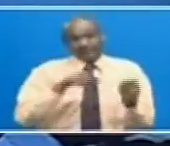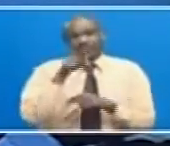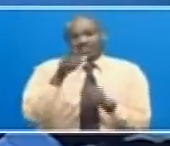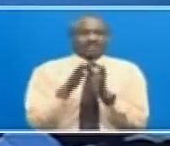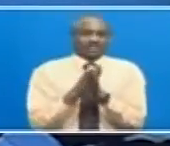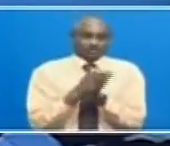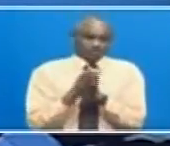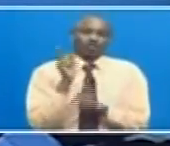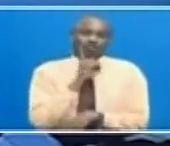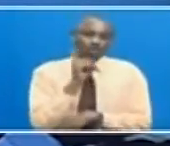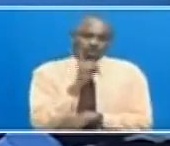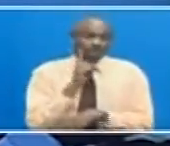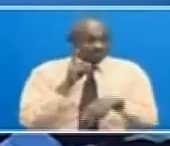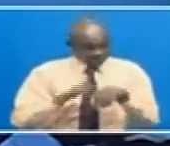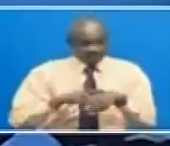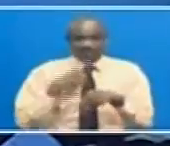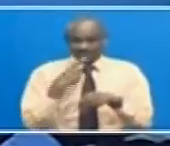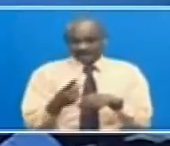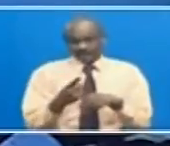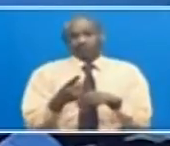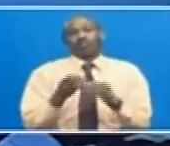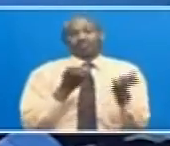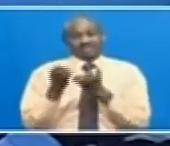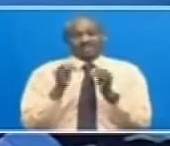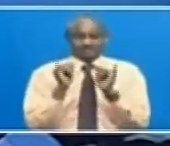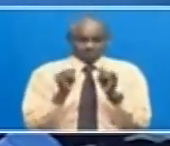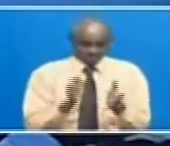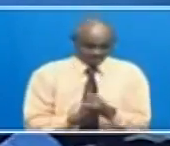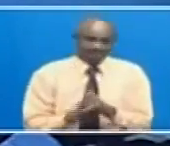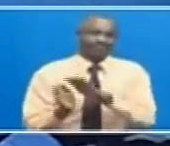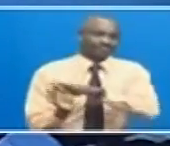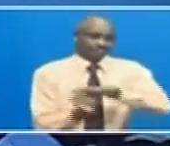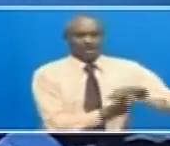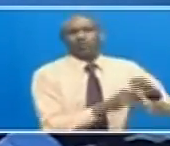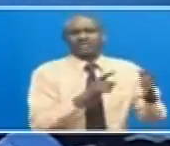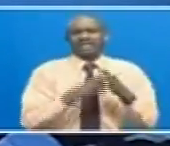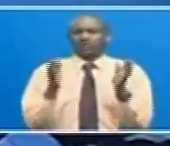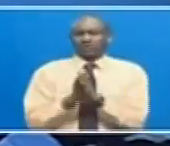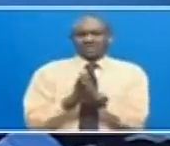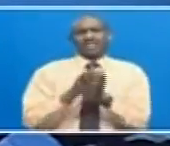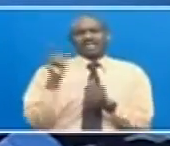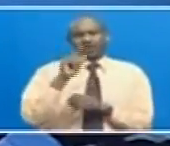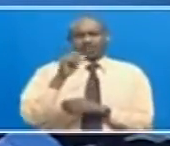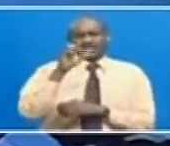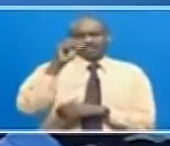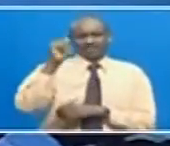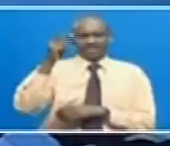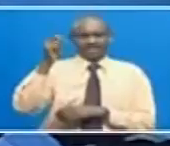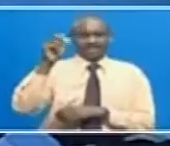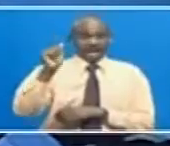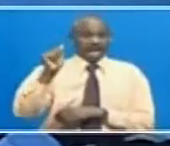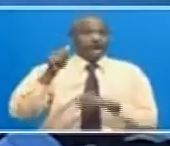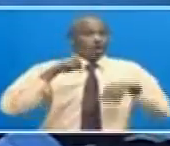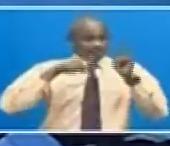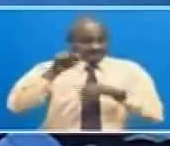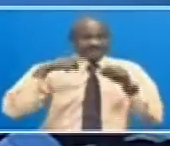this tomorrow as we bring you the day's business news. But we start off with the Nairobi Serena Hotel. We'll be giving its